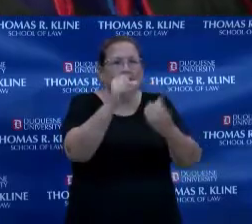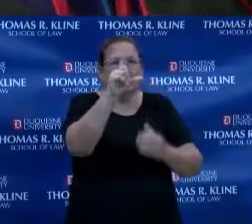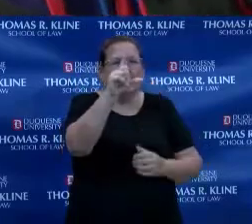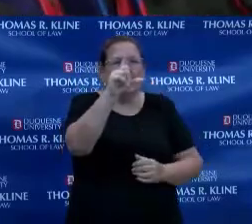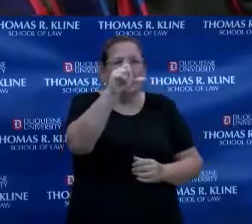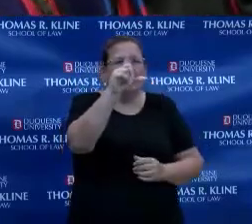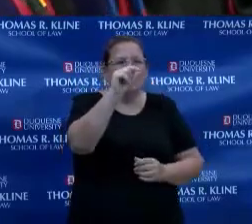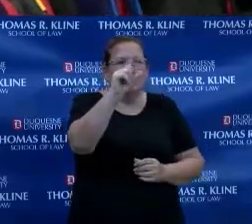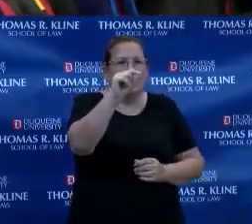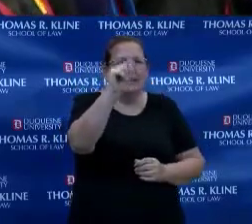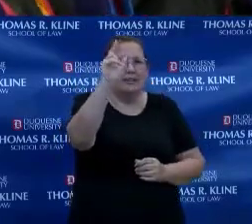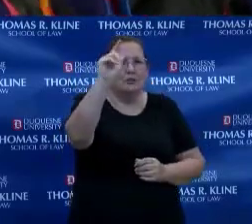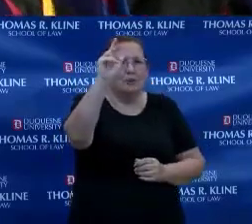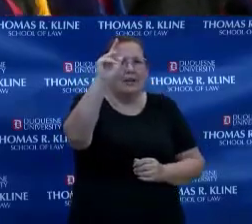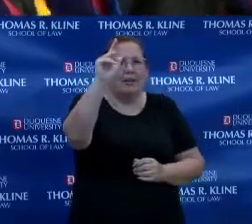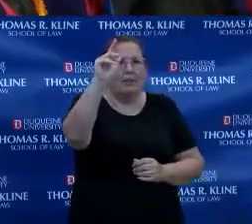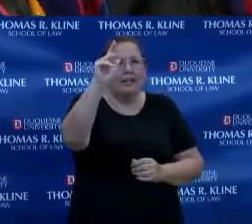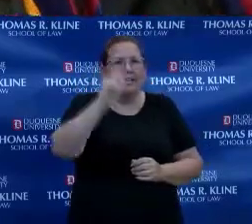2023.